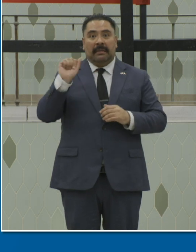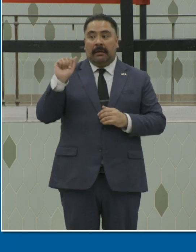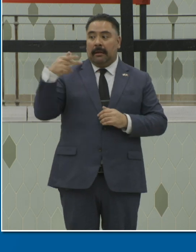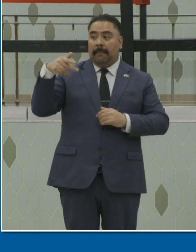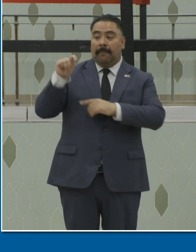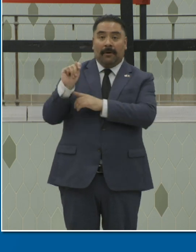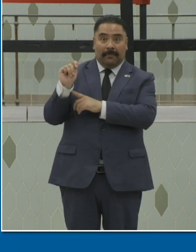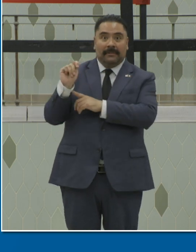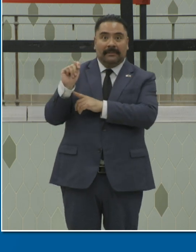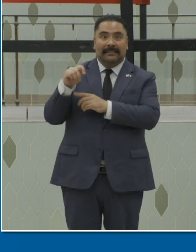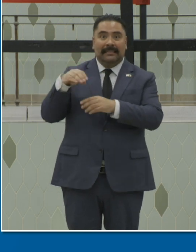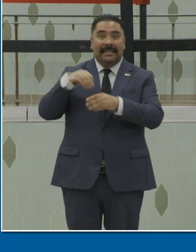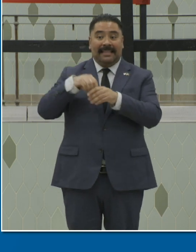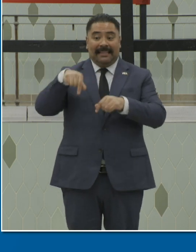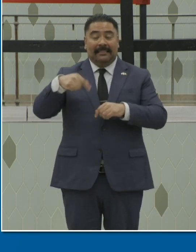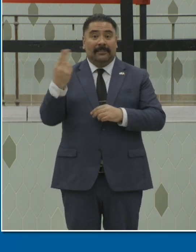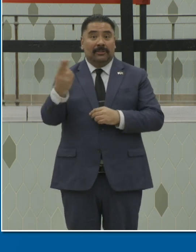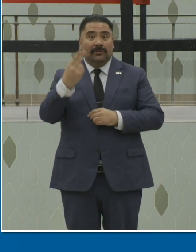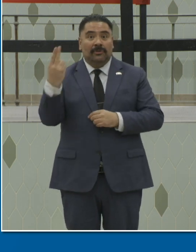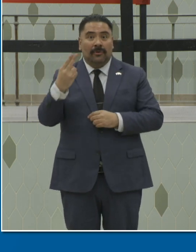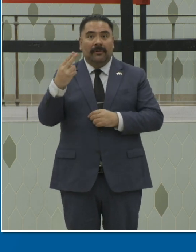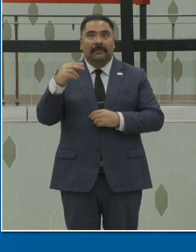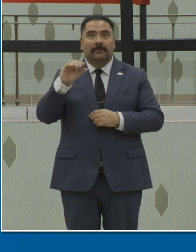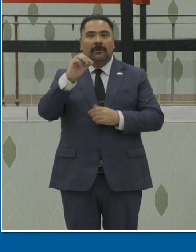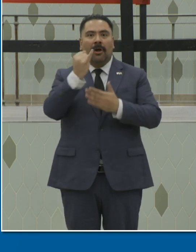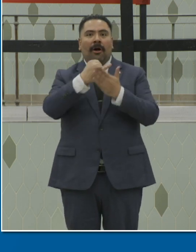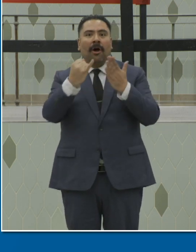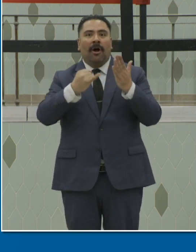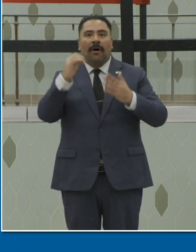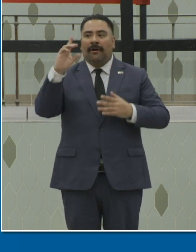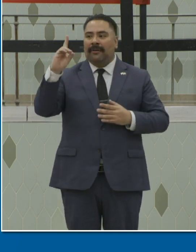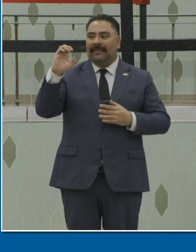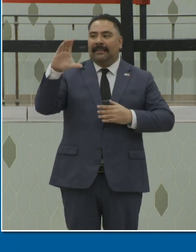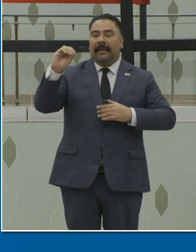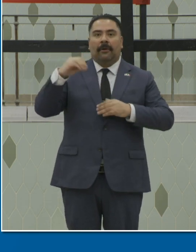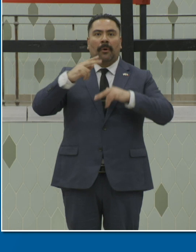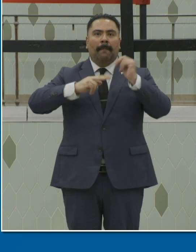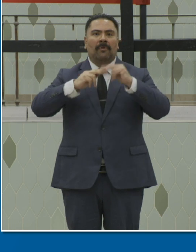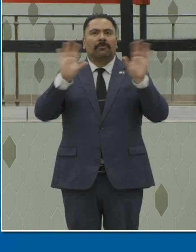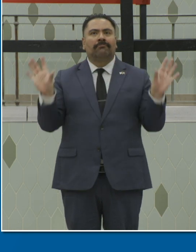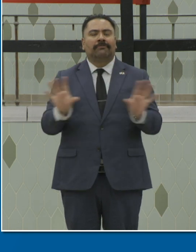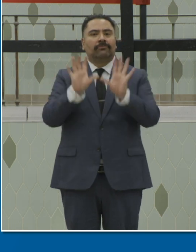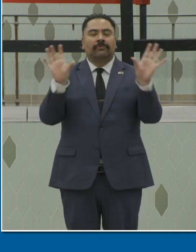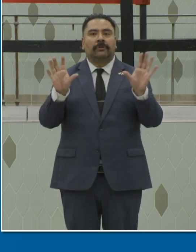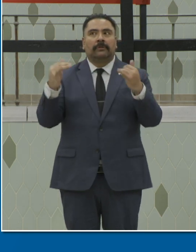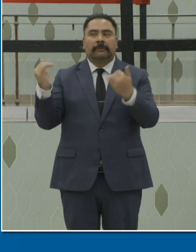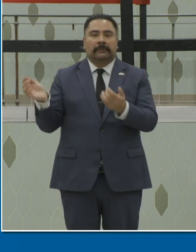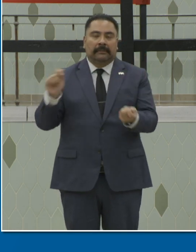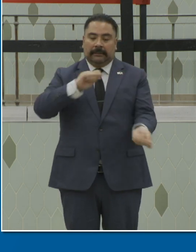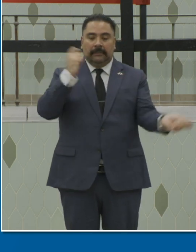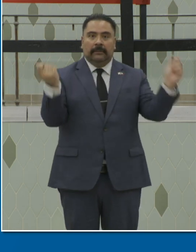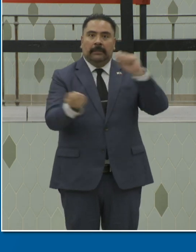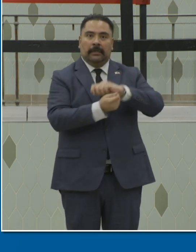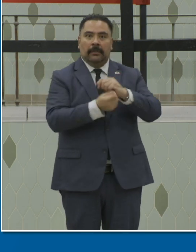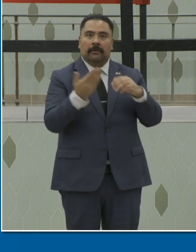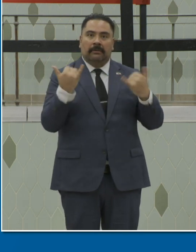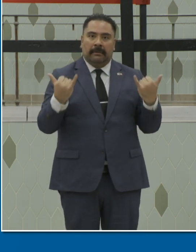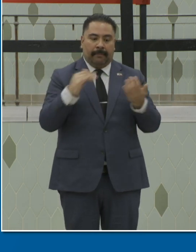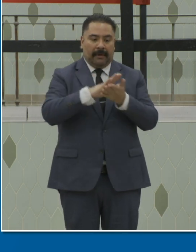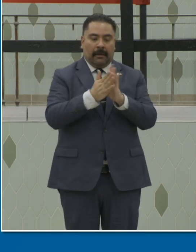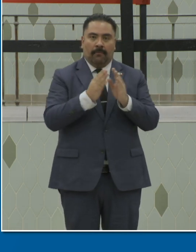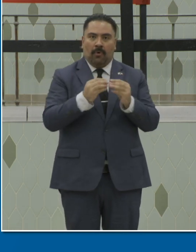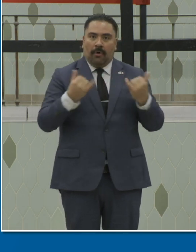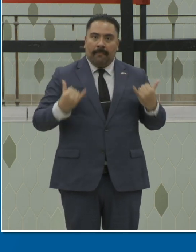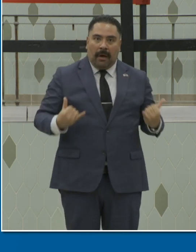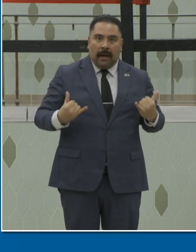apartments in this historic Art Deco building has been modernized. It has empowered tenants, but